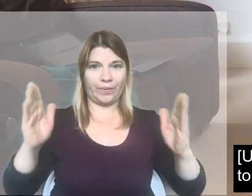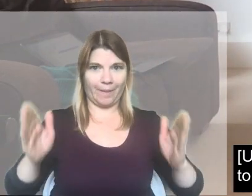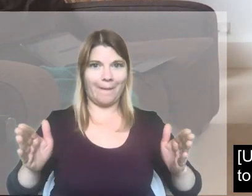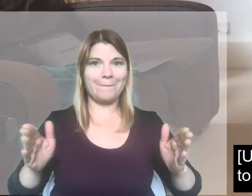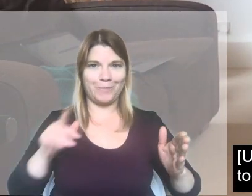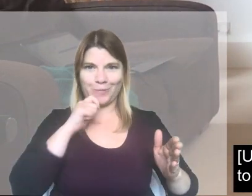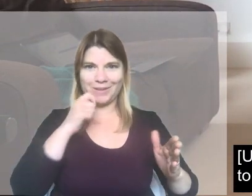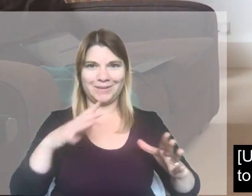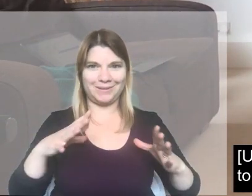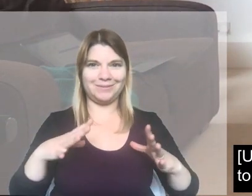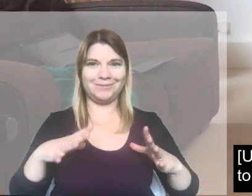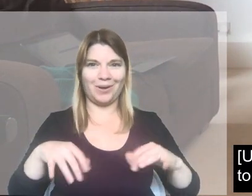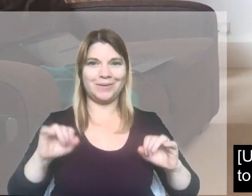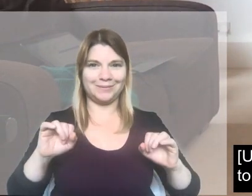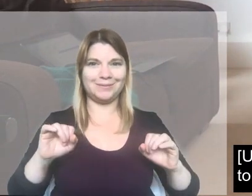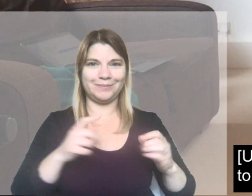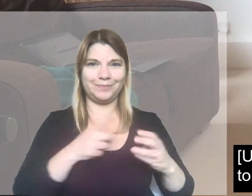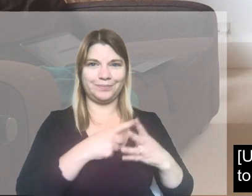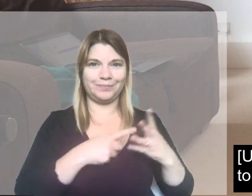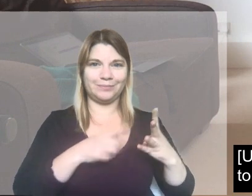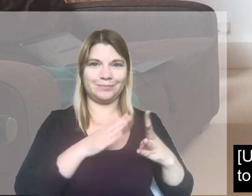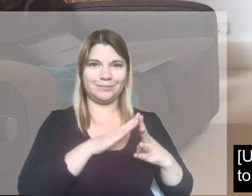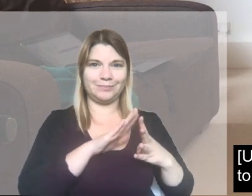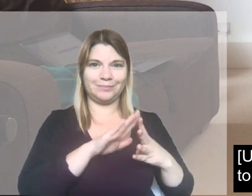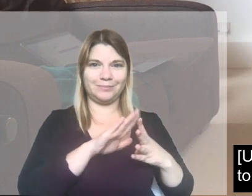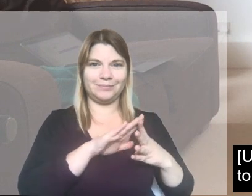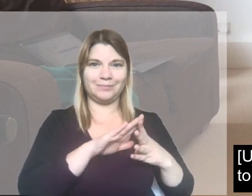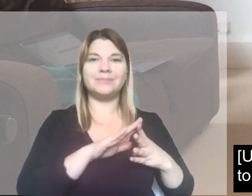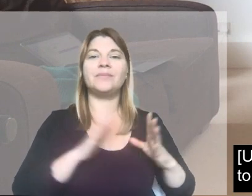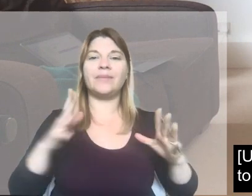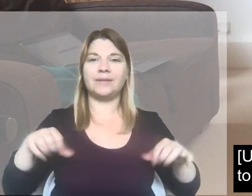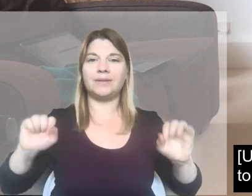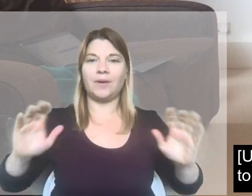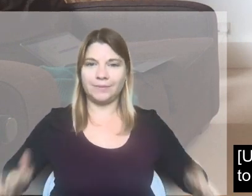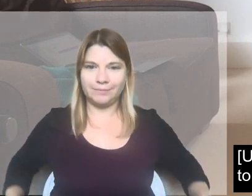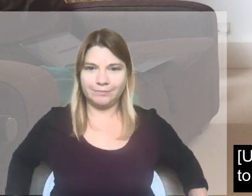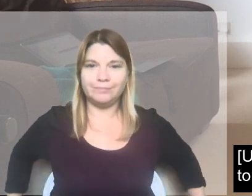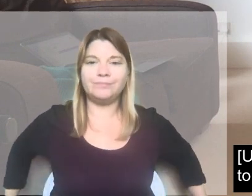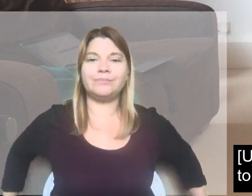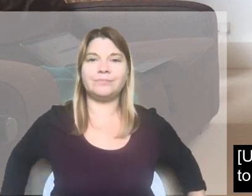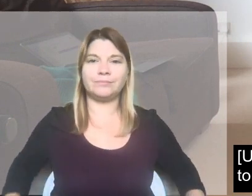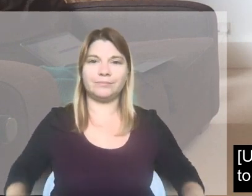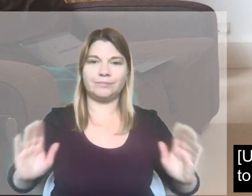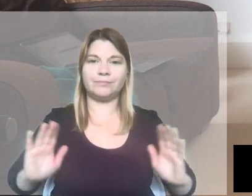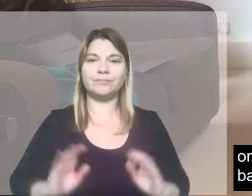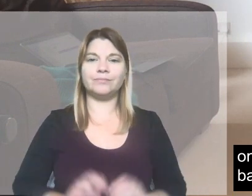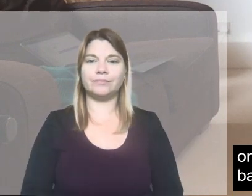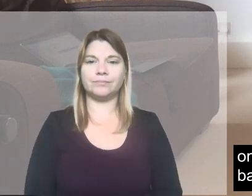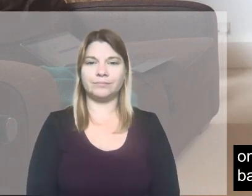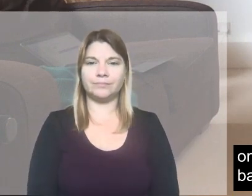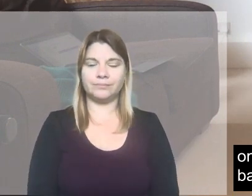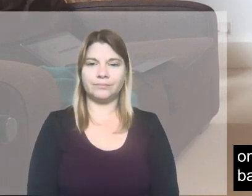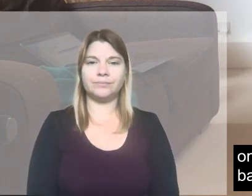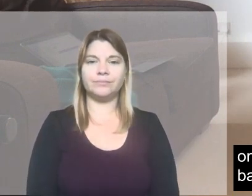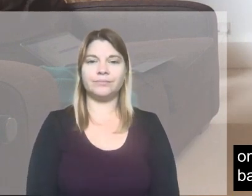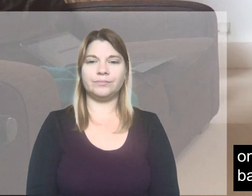Starting with both arms going back, ready to swing them forwards. Off we go, both.